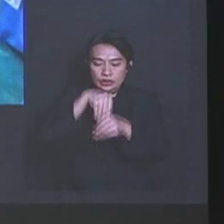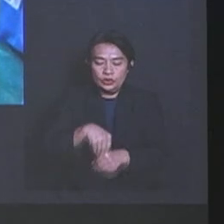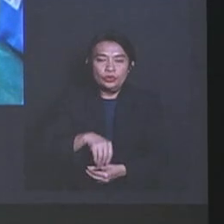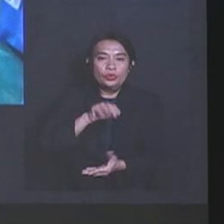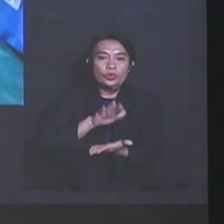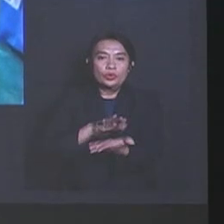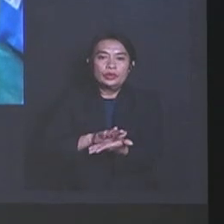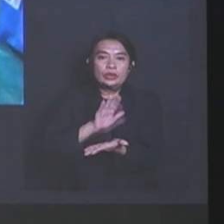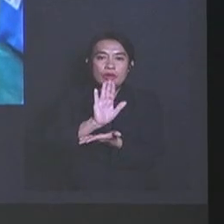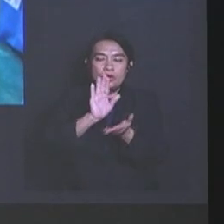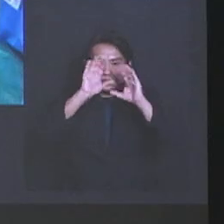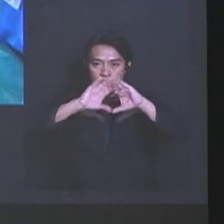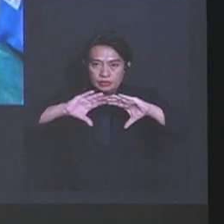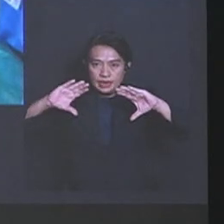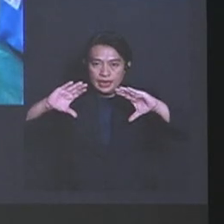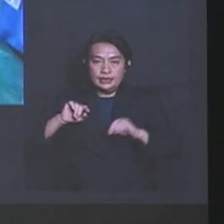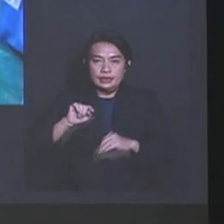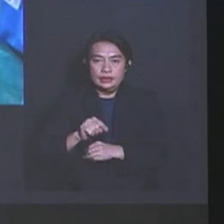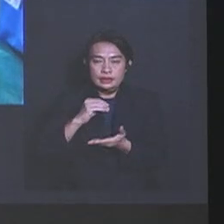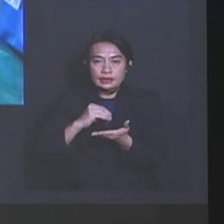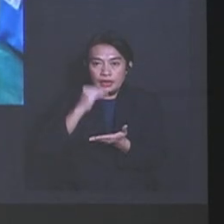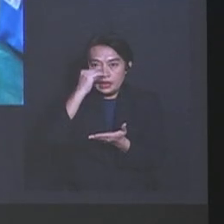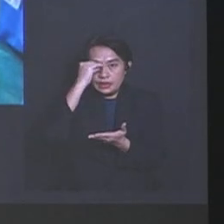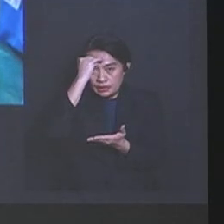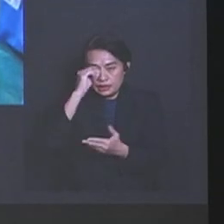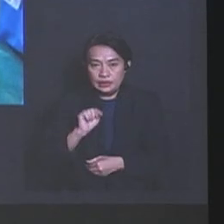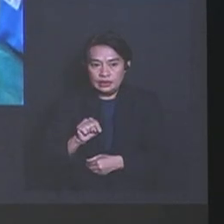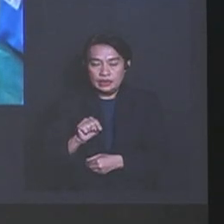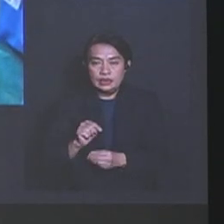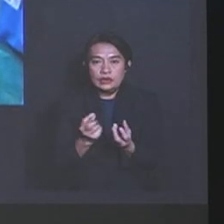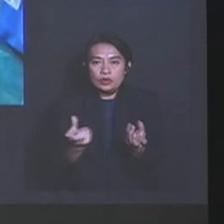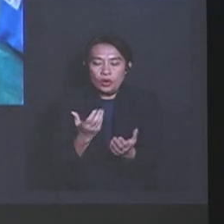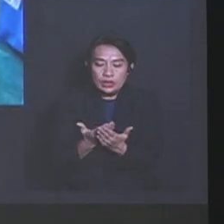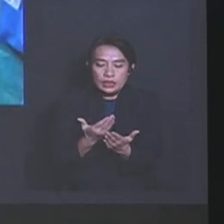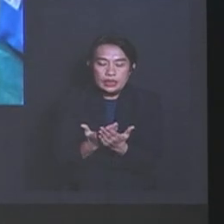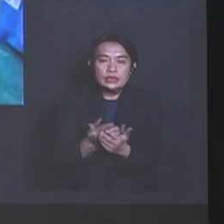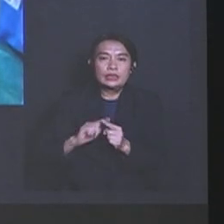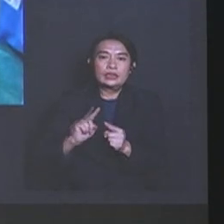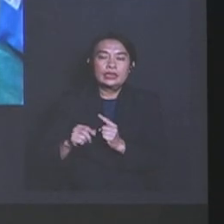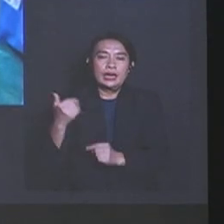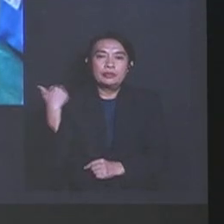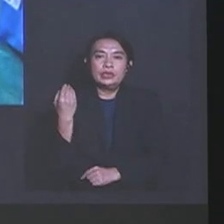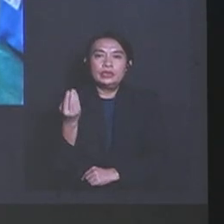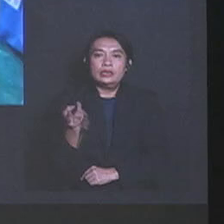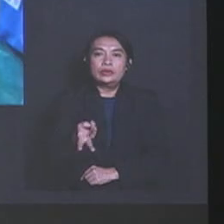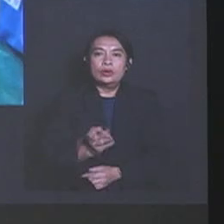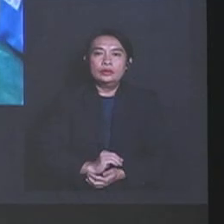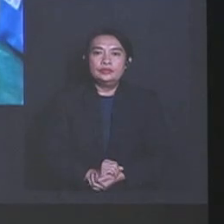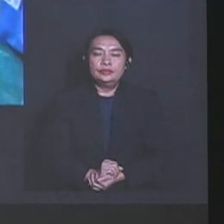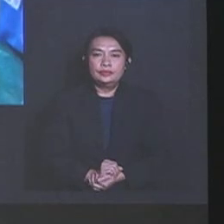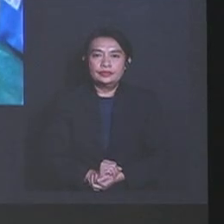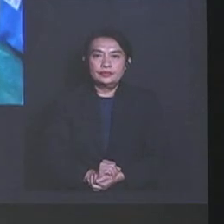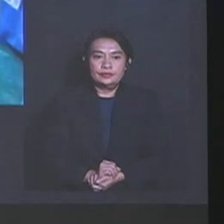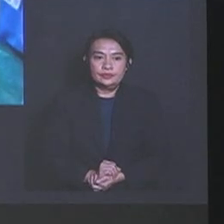have much money, maybe in the very residential area, maybe living in the